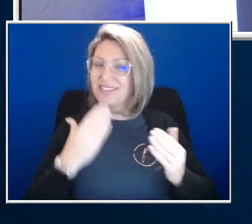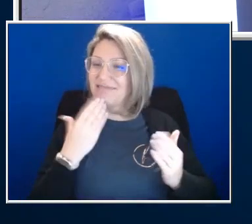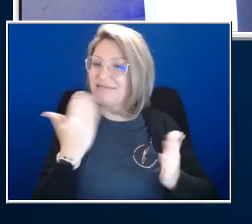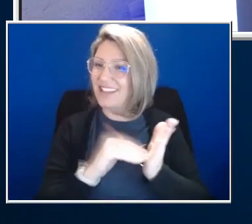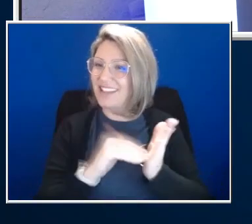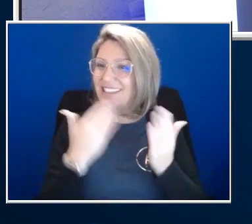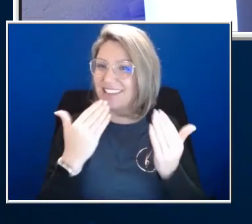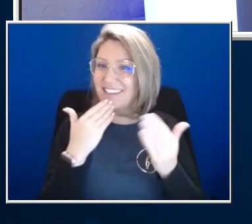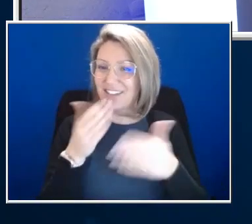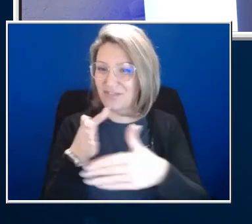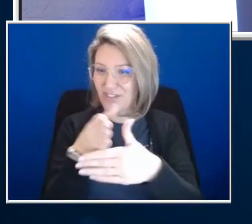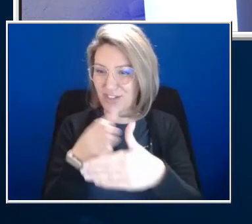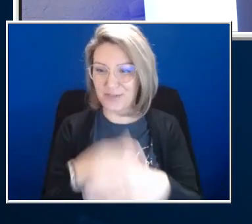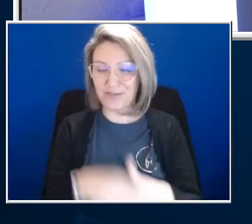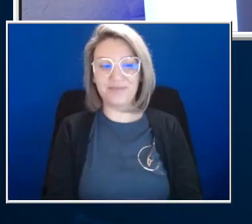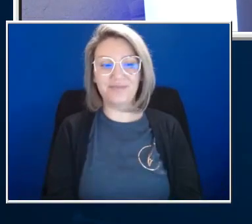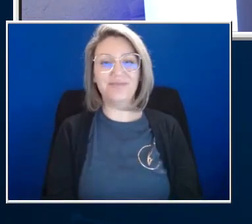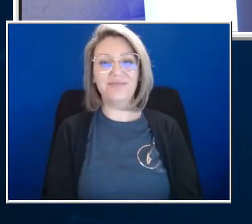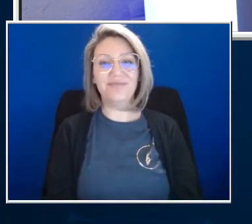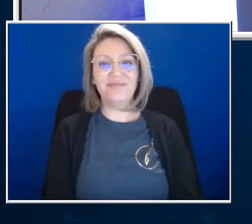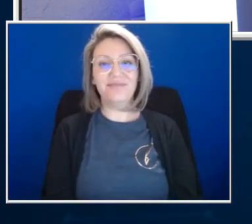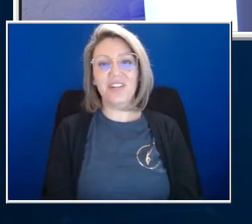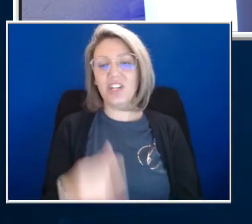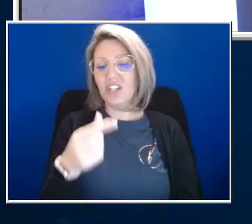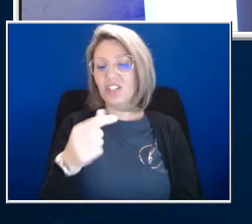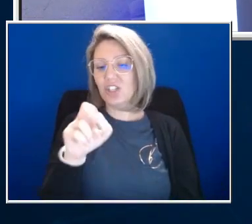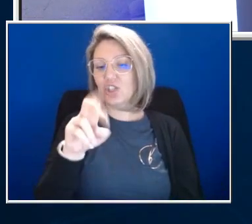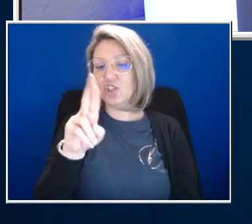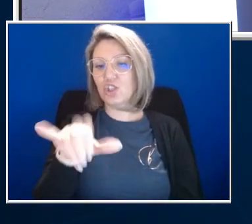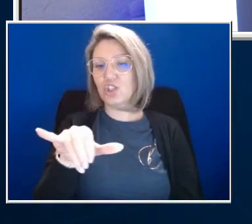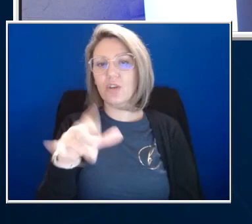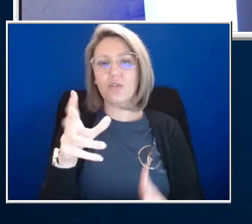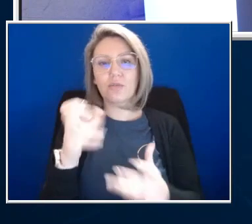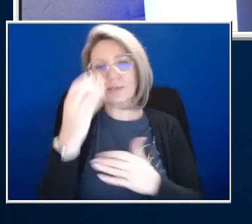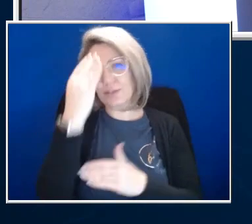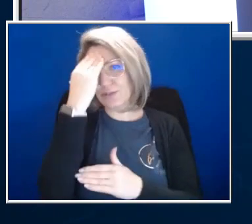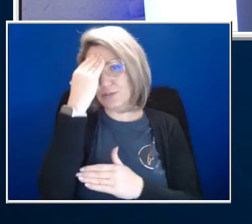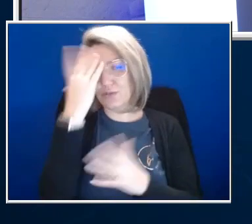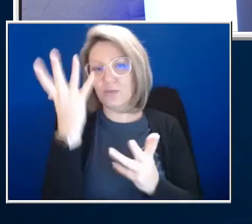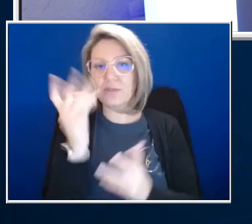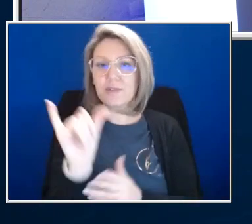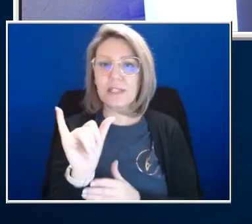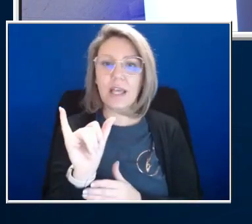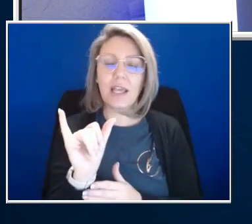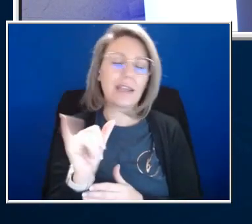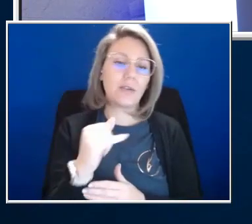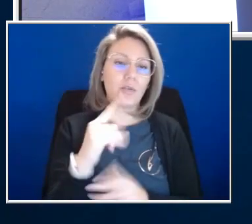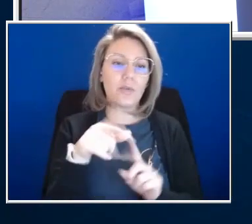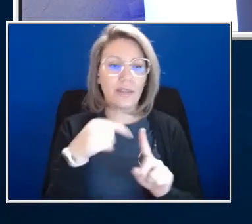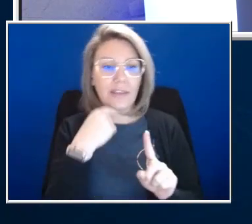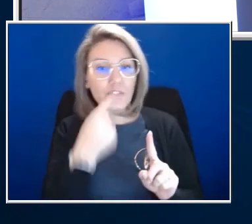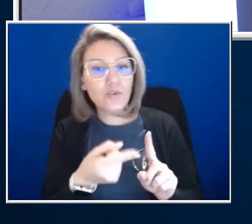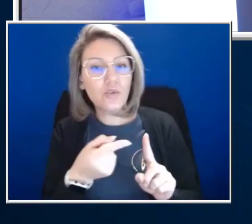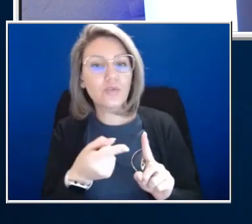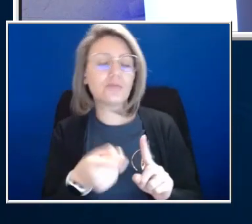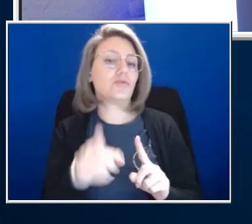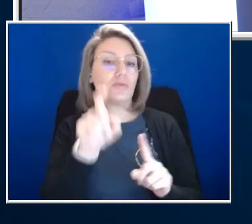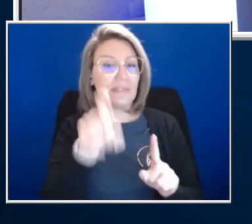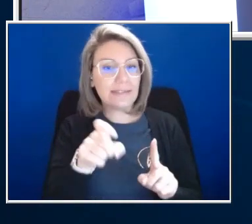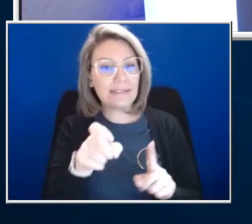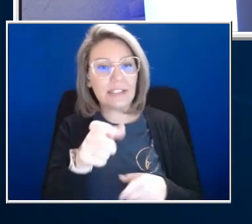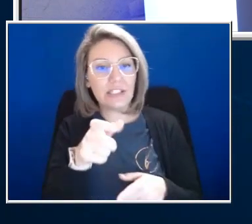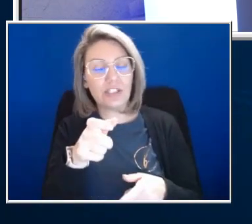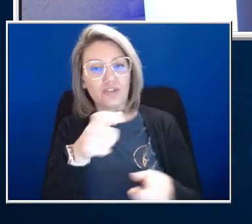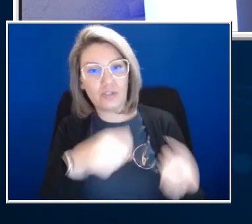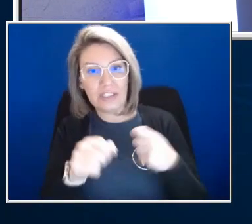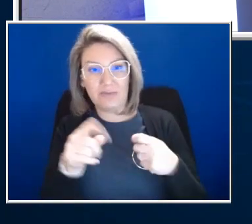those. Jerry wants to know what it was like when they told you you would need a transplant. He asked if you had any hesitations.